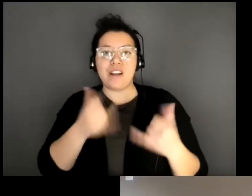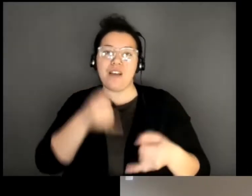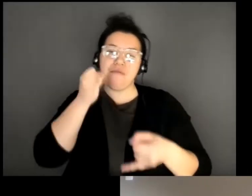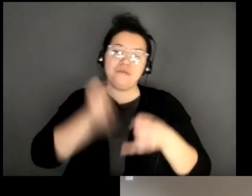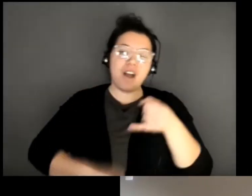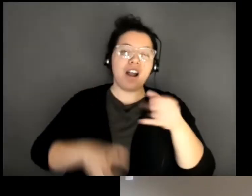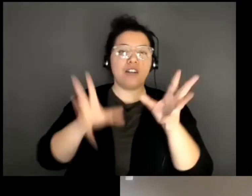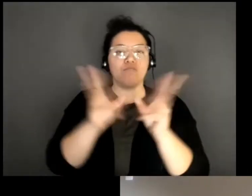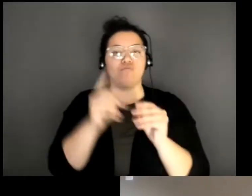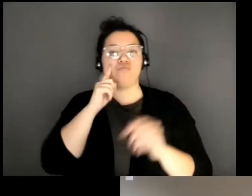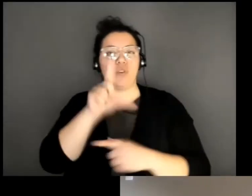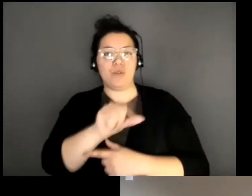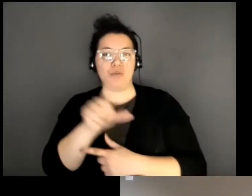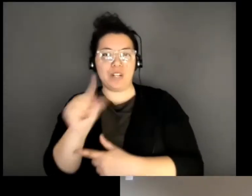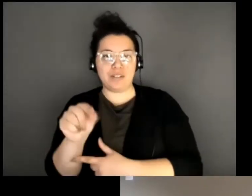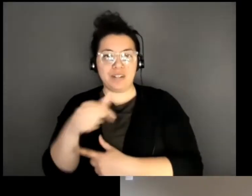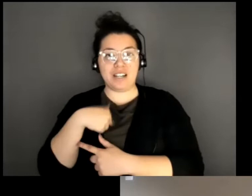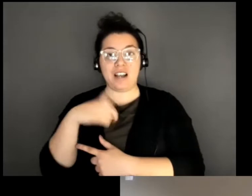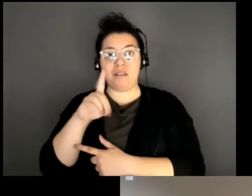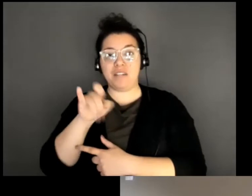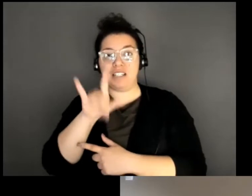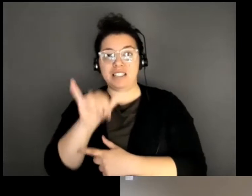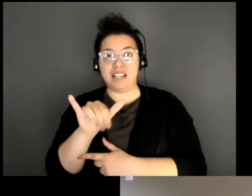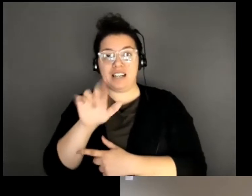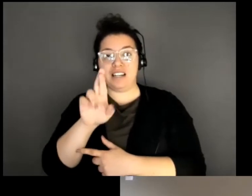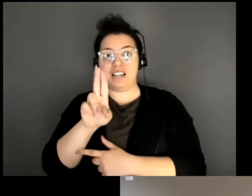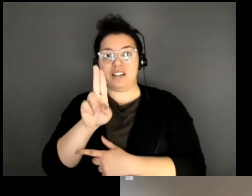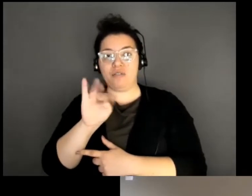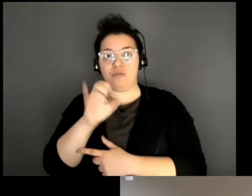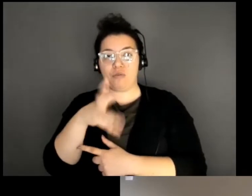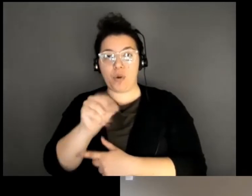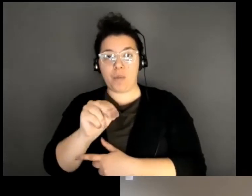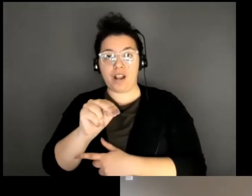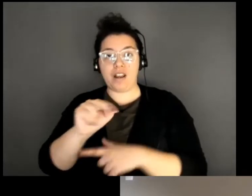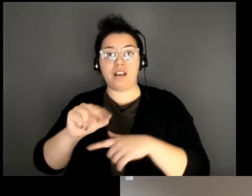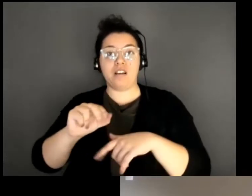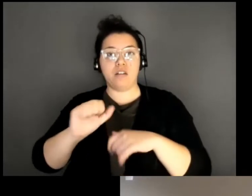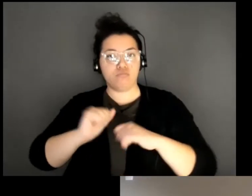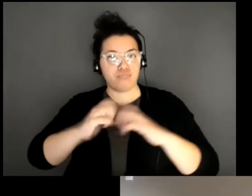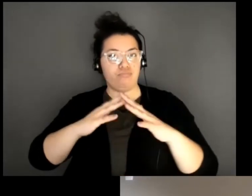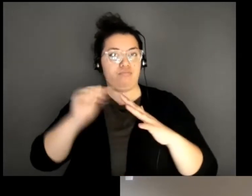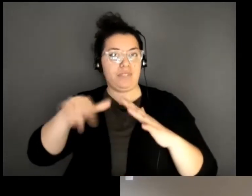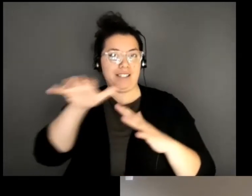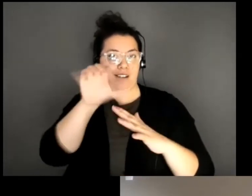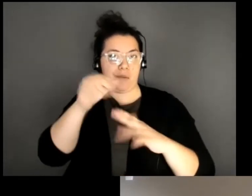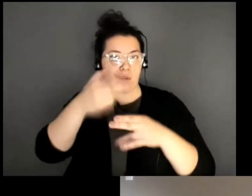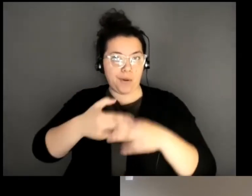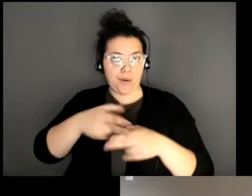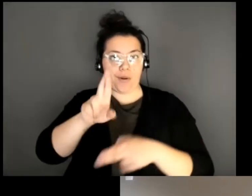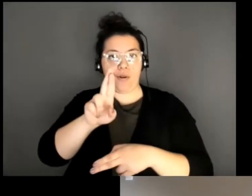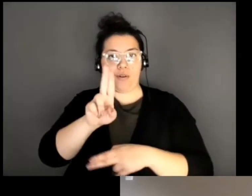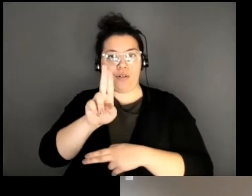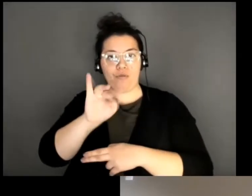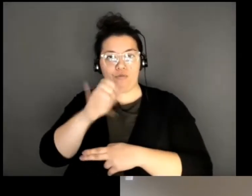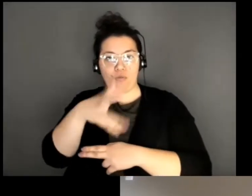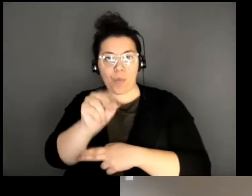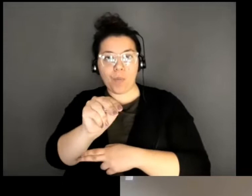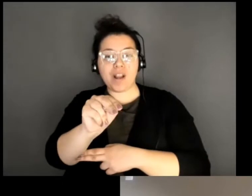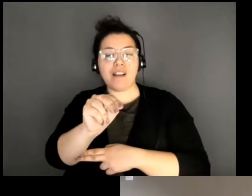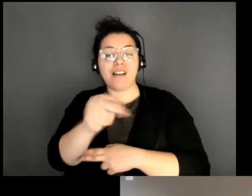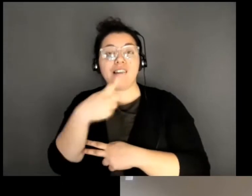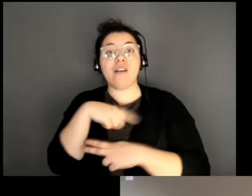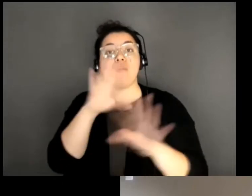of our company, which is called Rubin, and we provide an online curriculum for